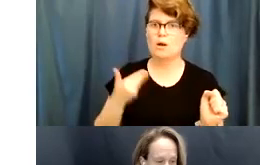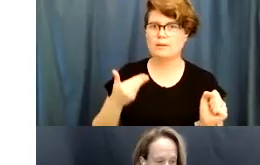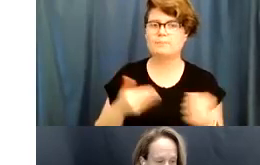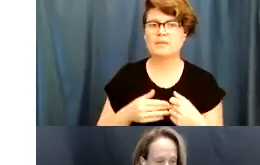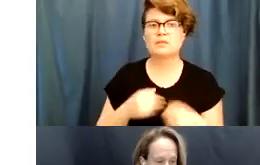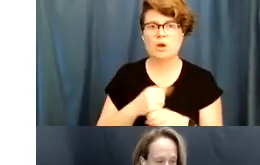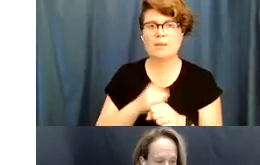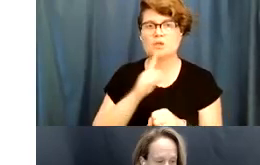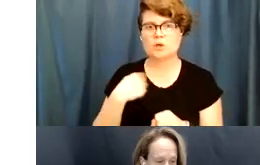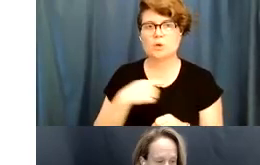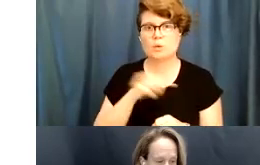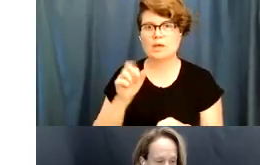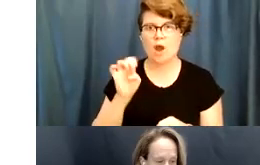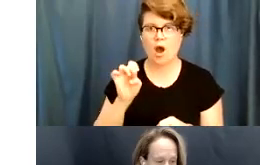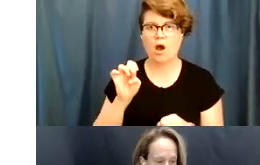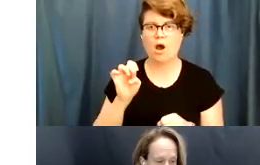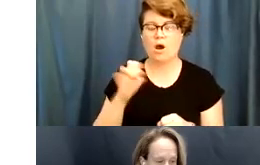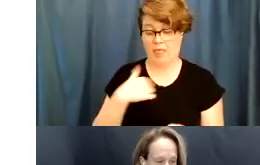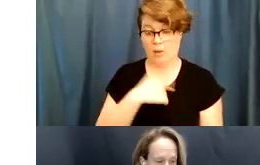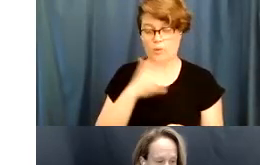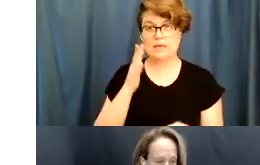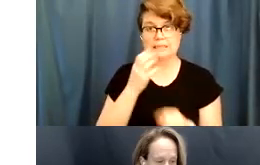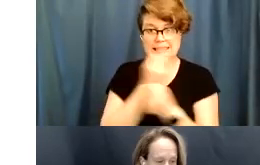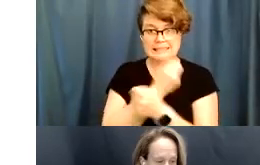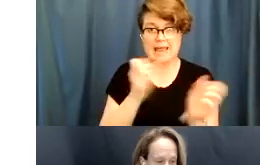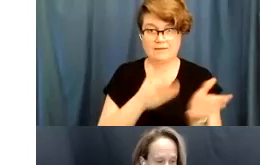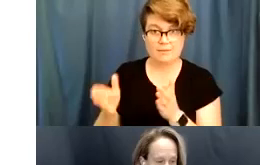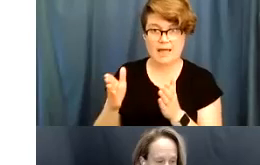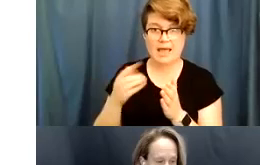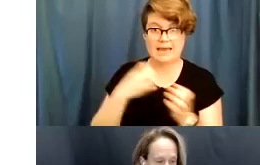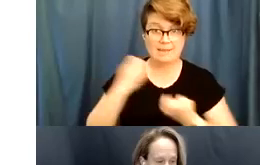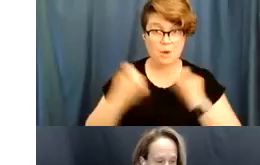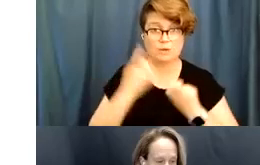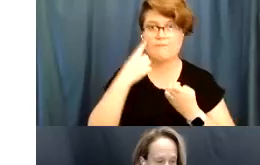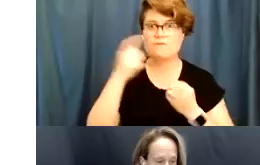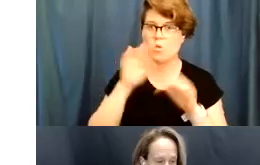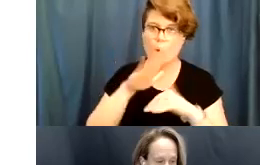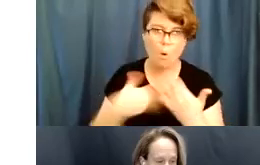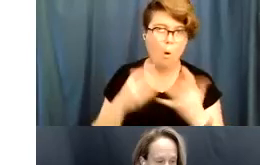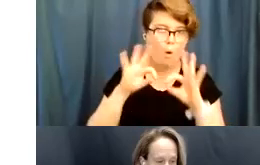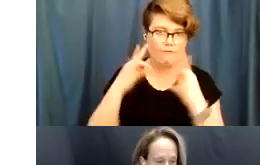safety planning emotionally for the whole family, and I'll make sure to put that link in the chat.